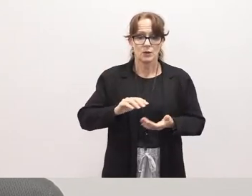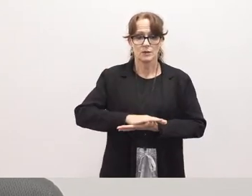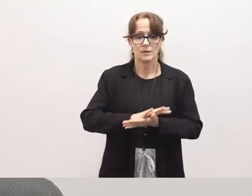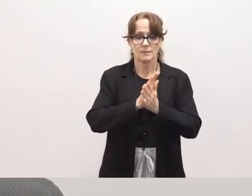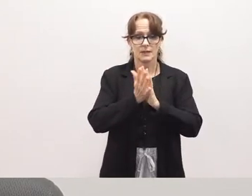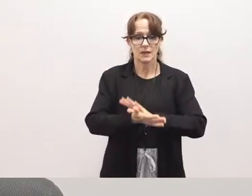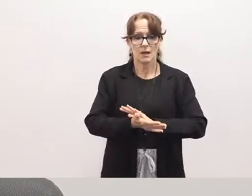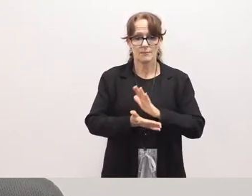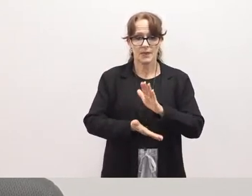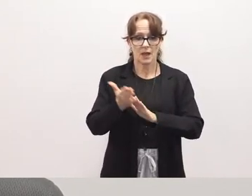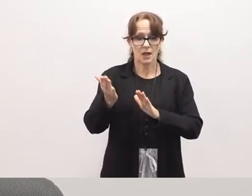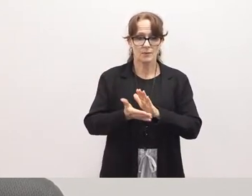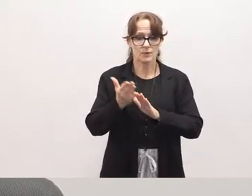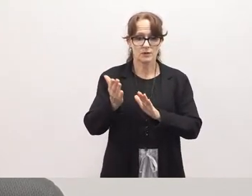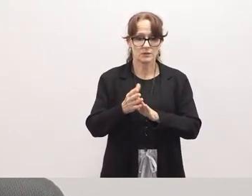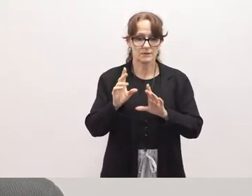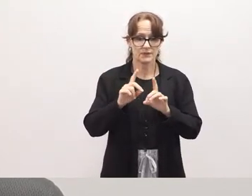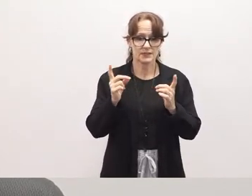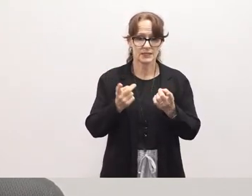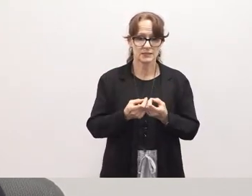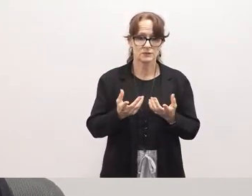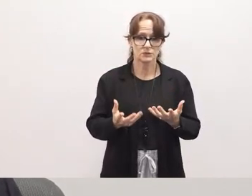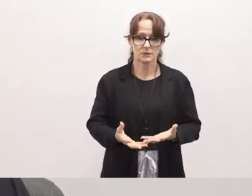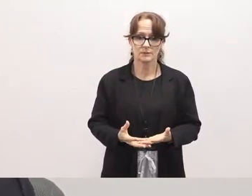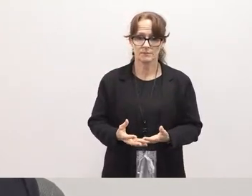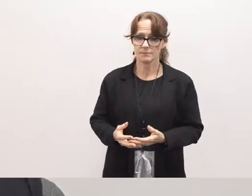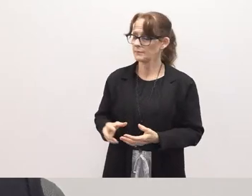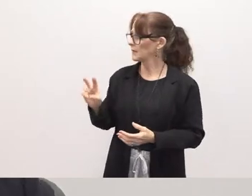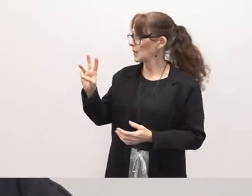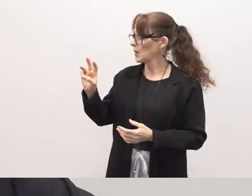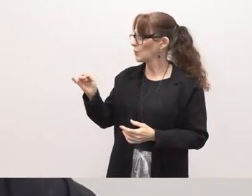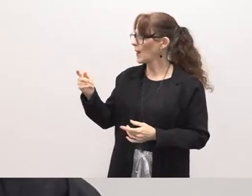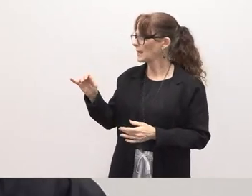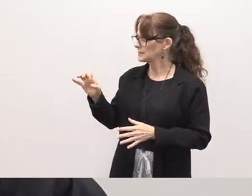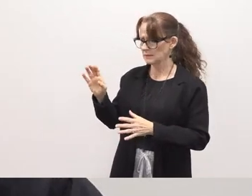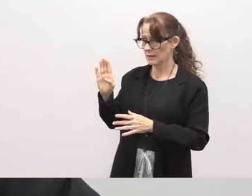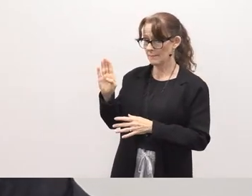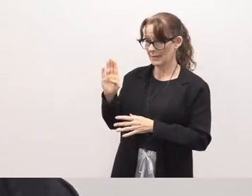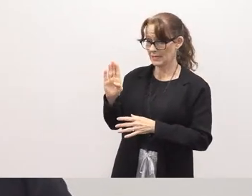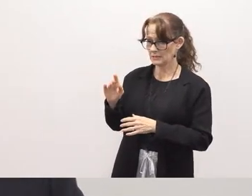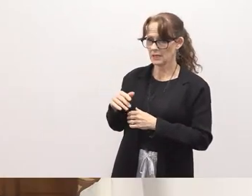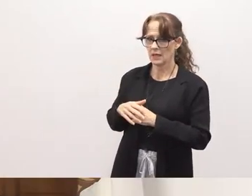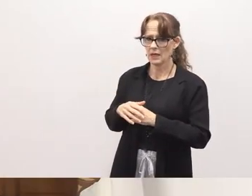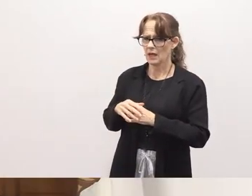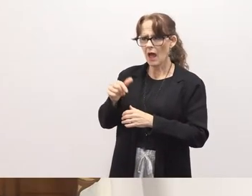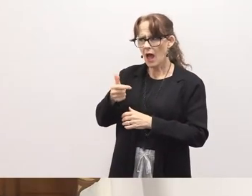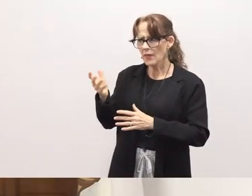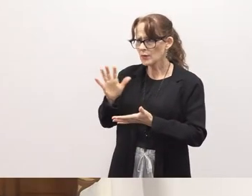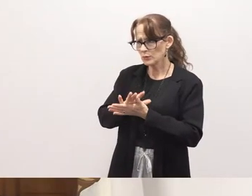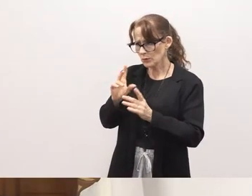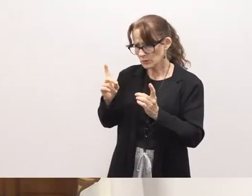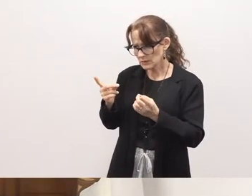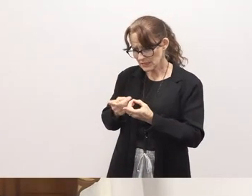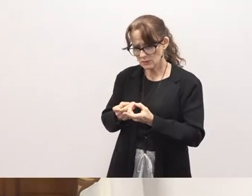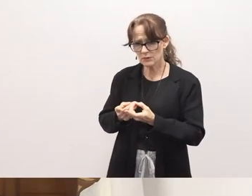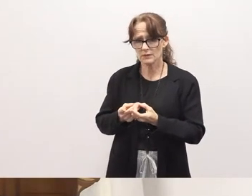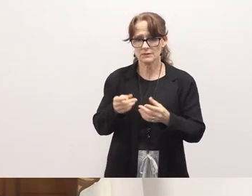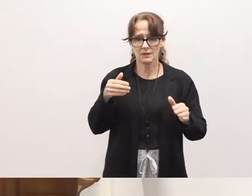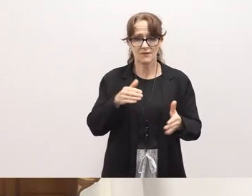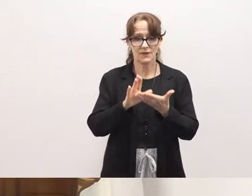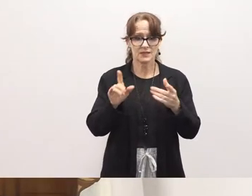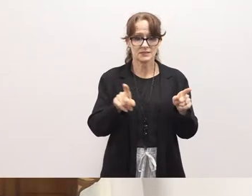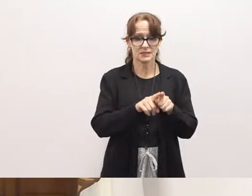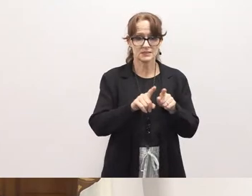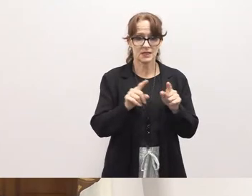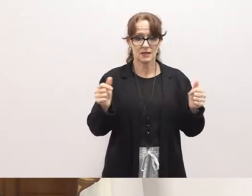for the operations of the district. And Wayne, I'm assuming that other entities, including other school districts, face the same